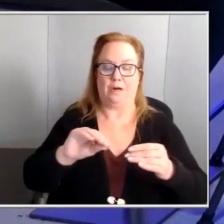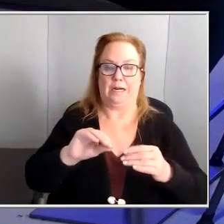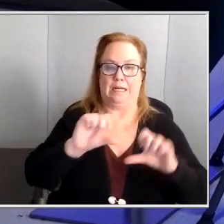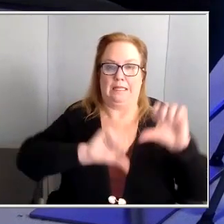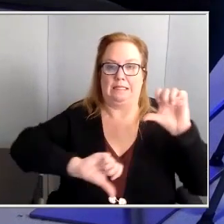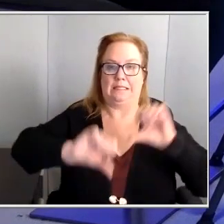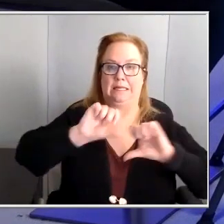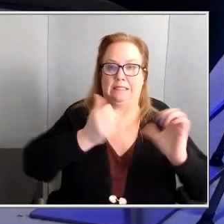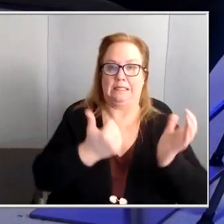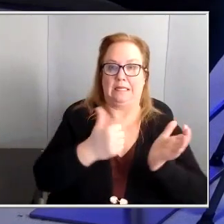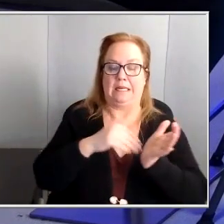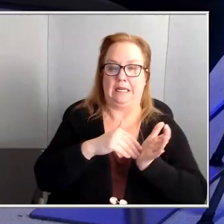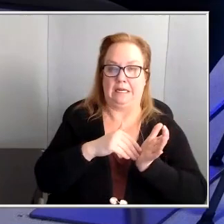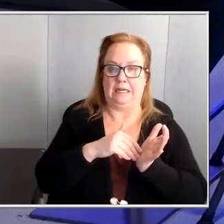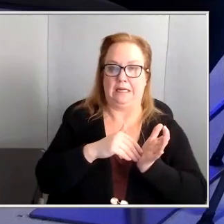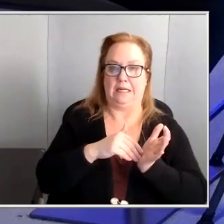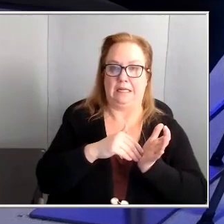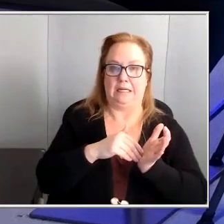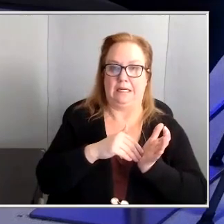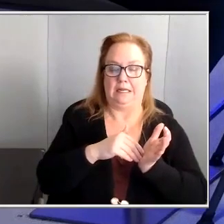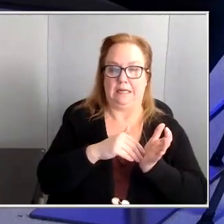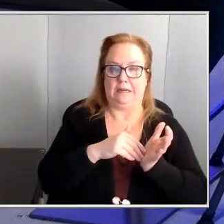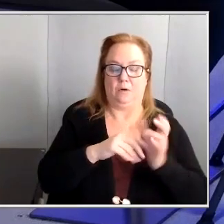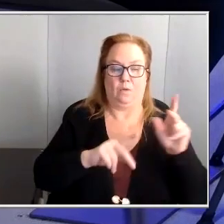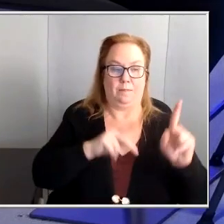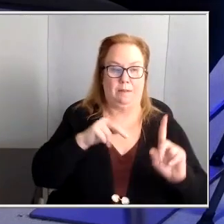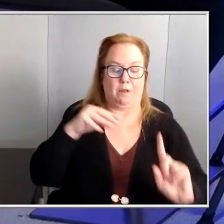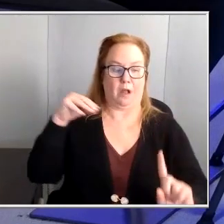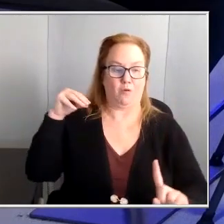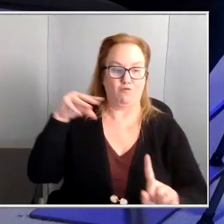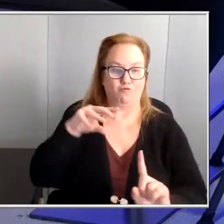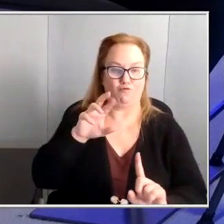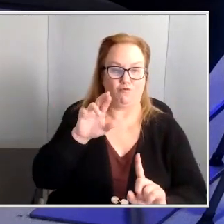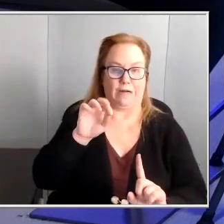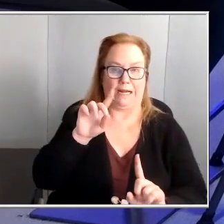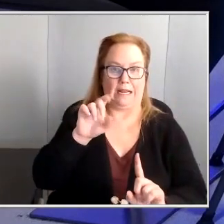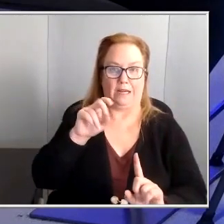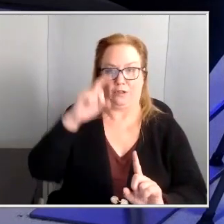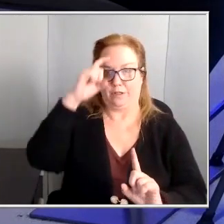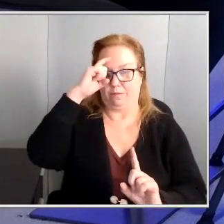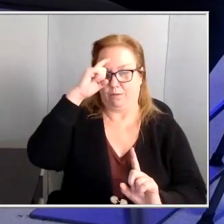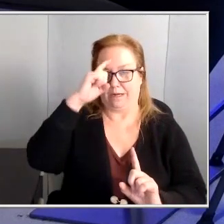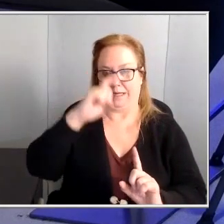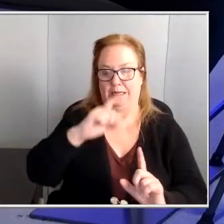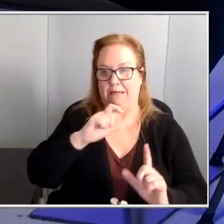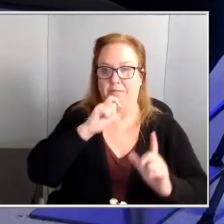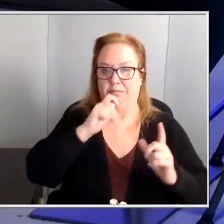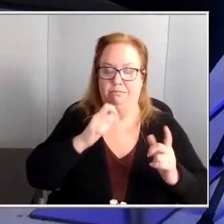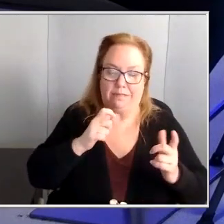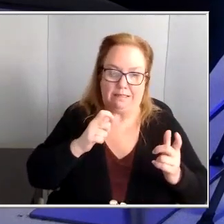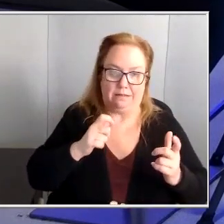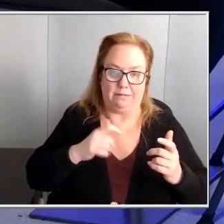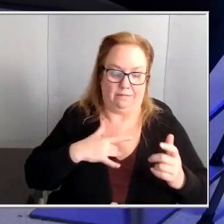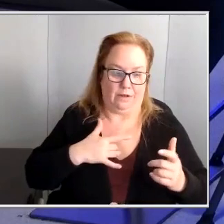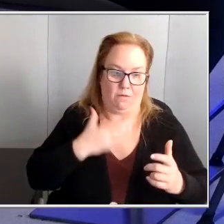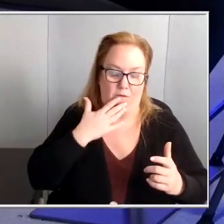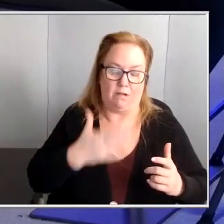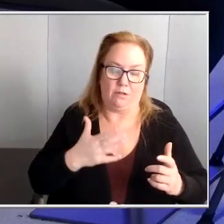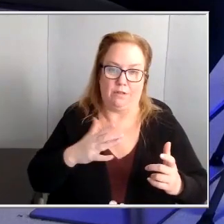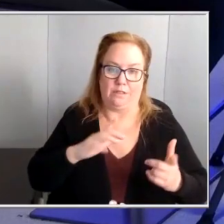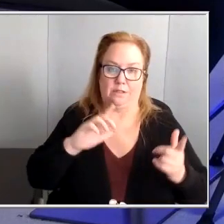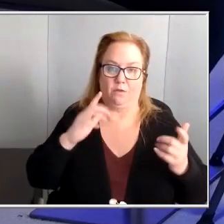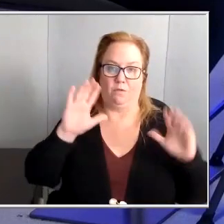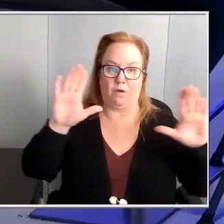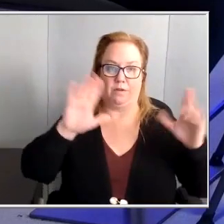again, because I just remember the days when people got radiation to the brain, they just didn't fare well. And this is such a remarkable change. I mean, to